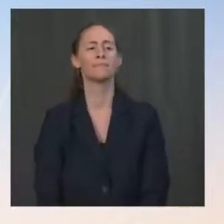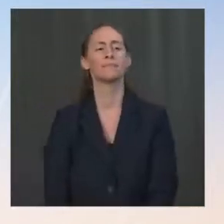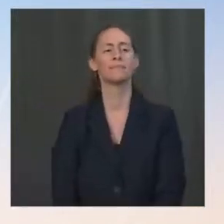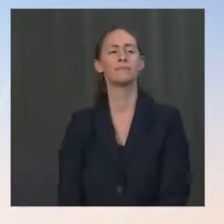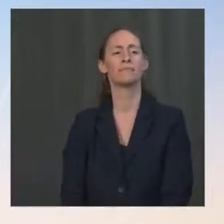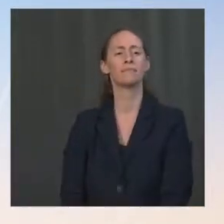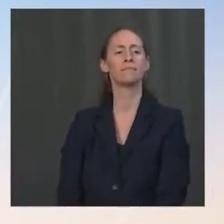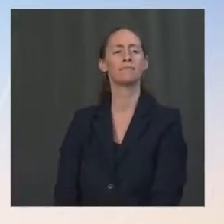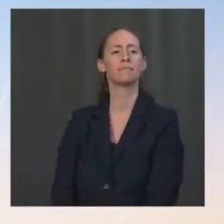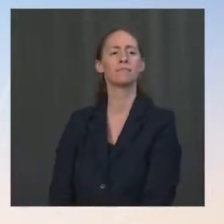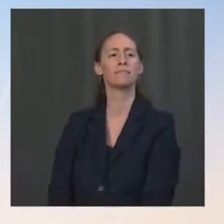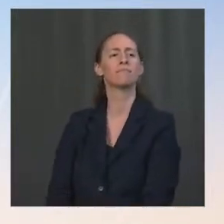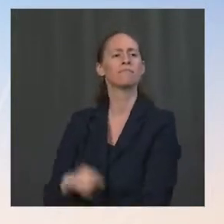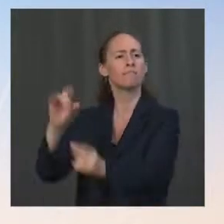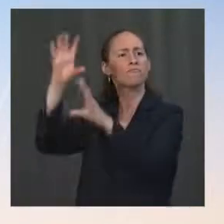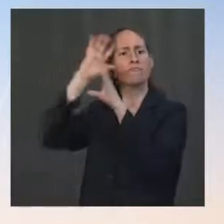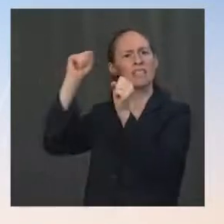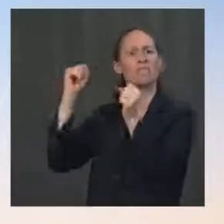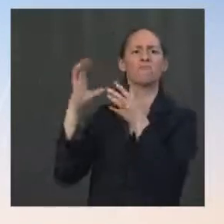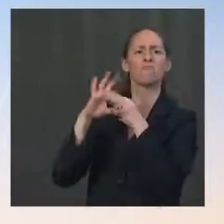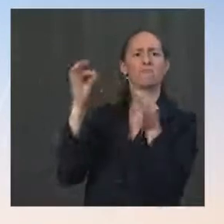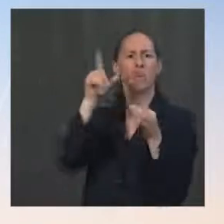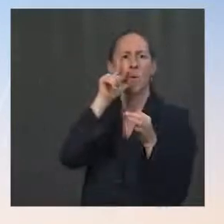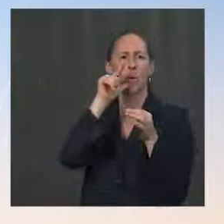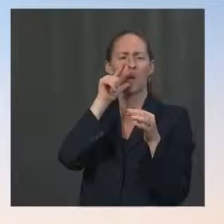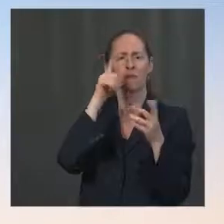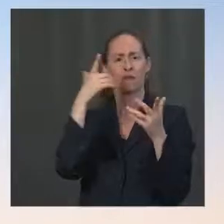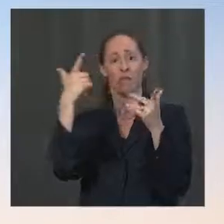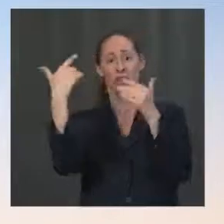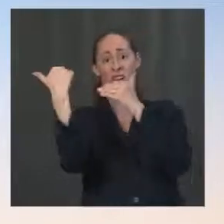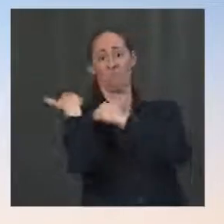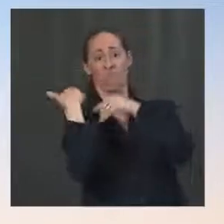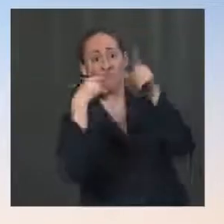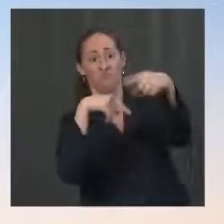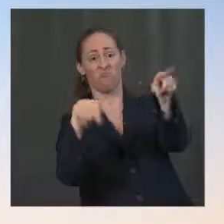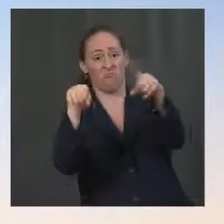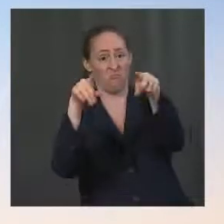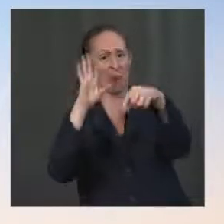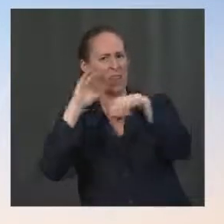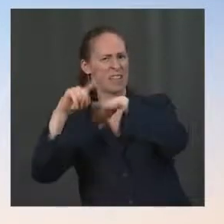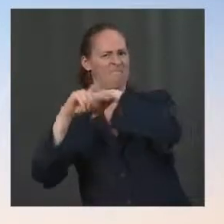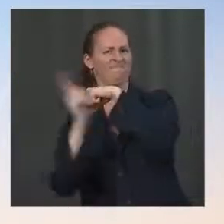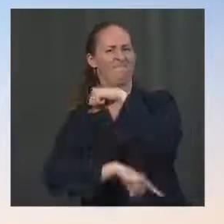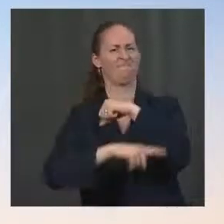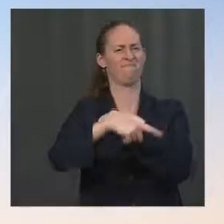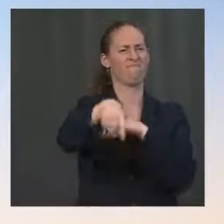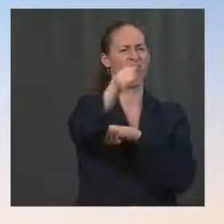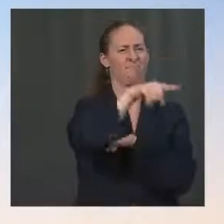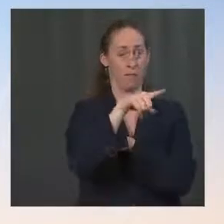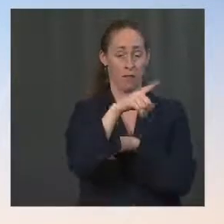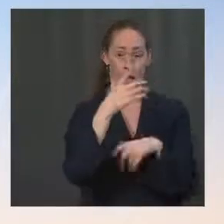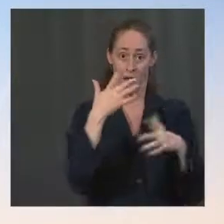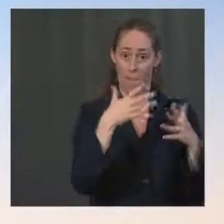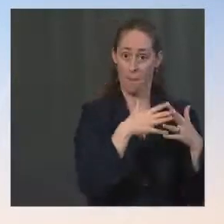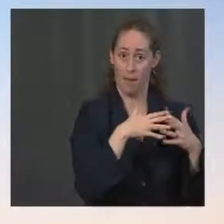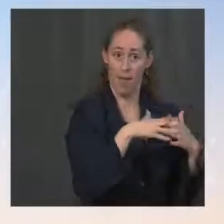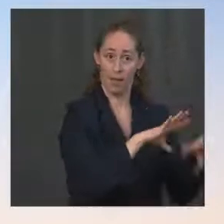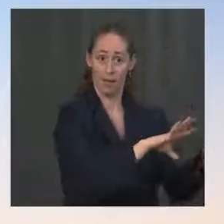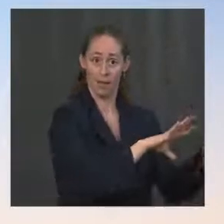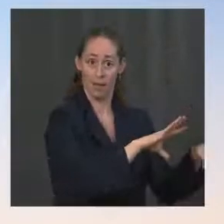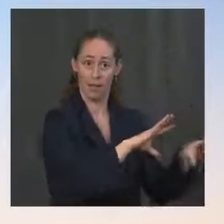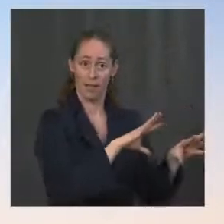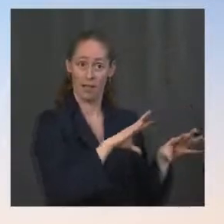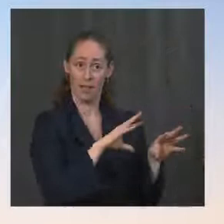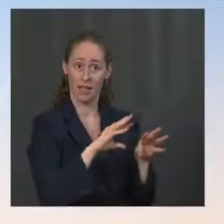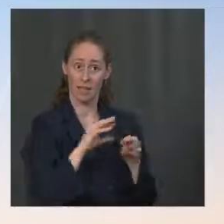for yesterday's attack pay, is the President committed that even after American troops leave Afghanistan, he would be willing to send in American troops, even in